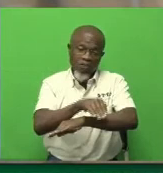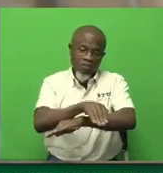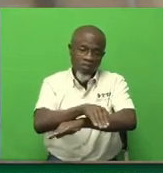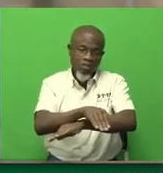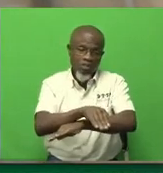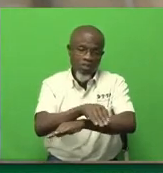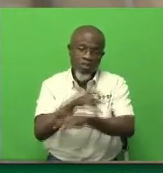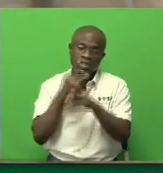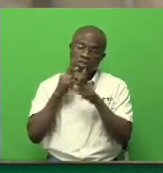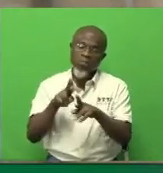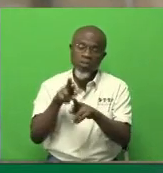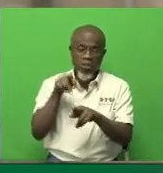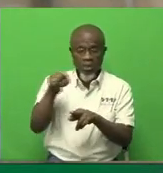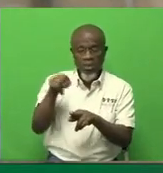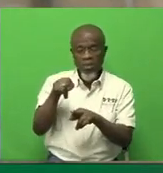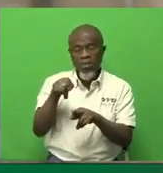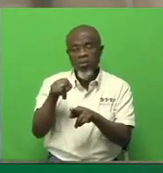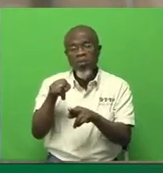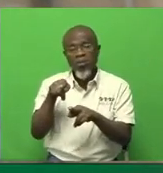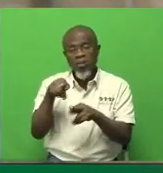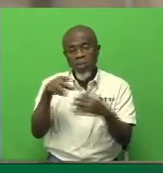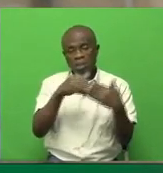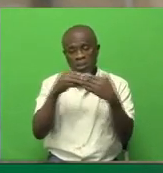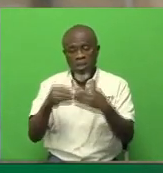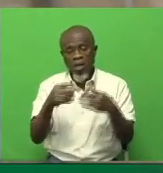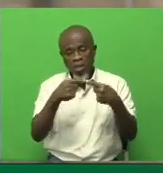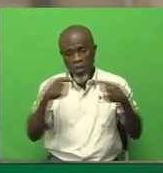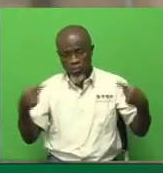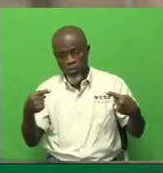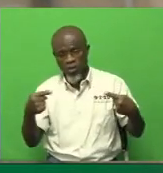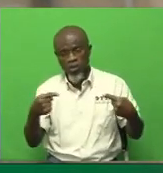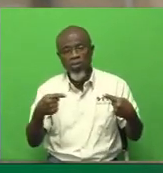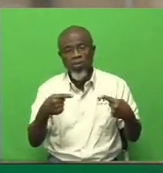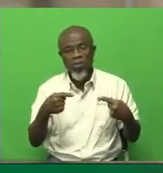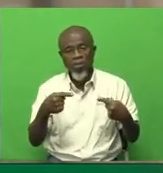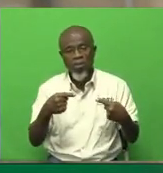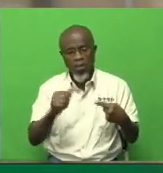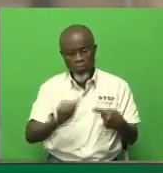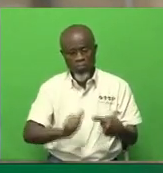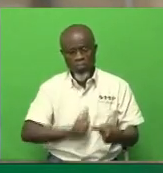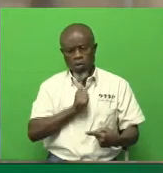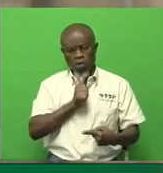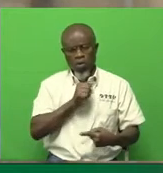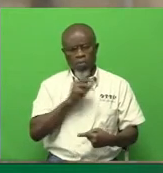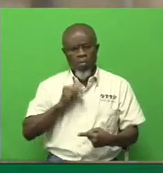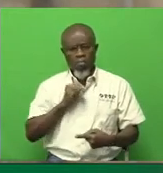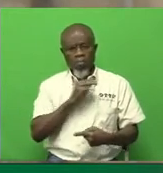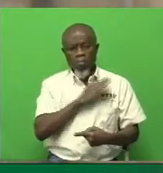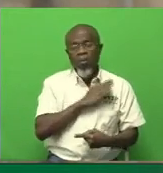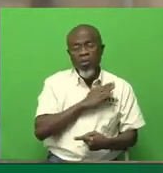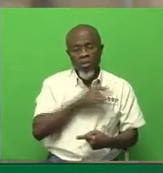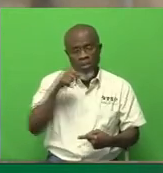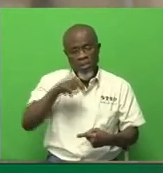opposition as a proud member of this people's national movement government